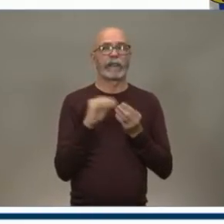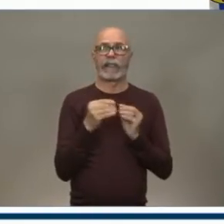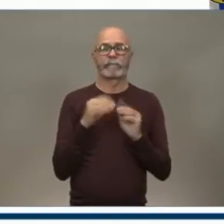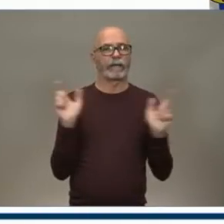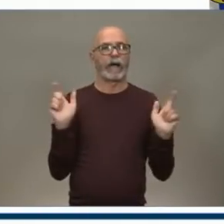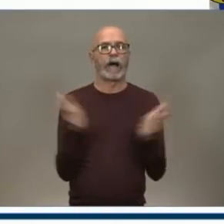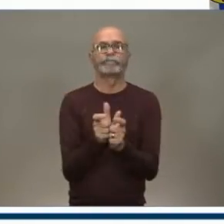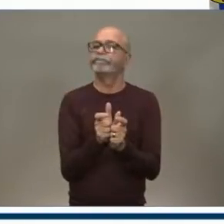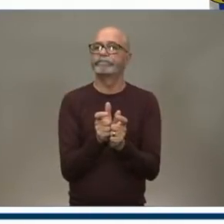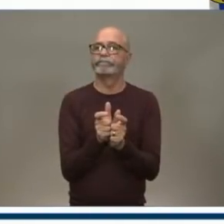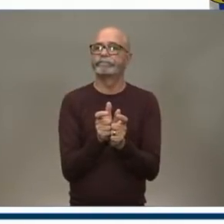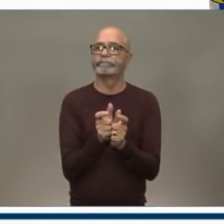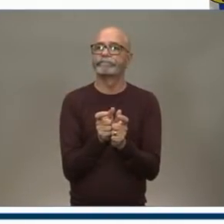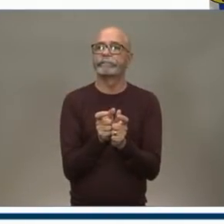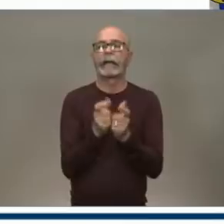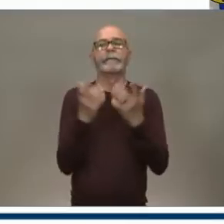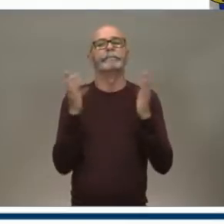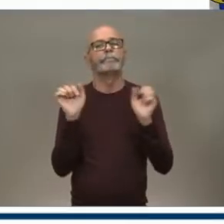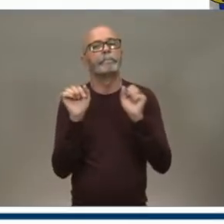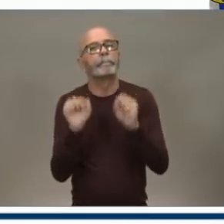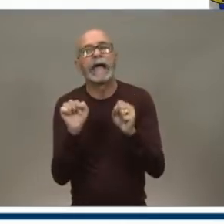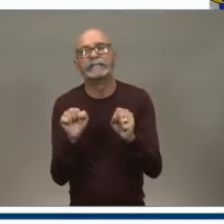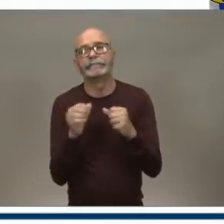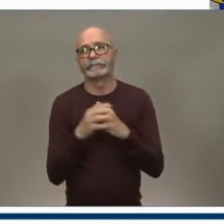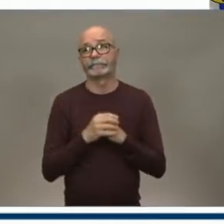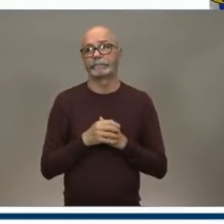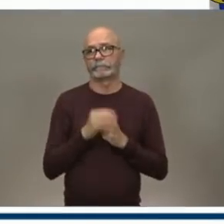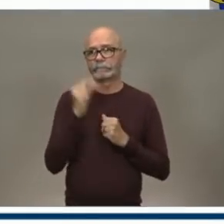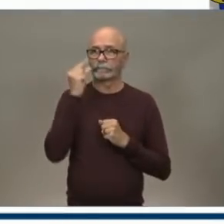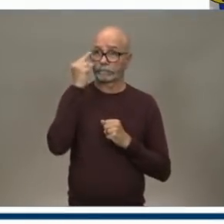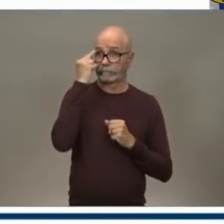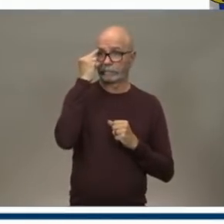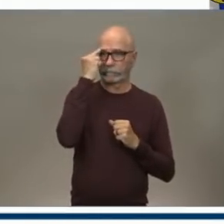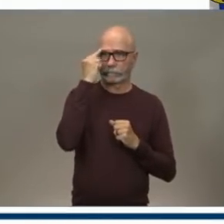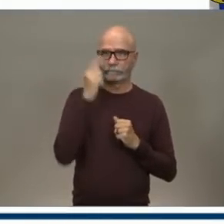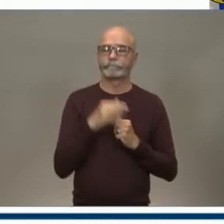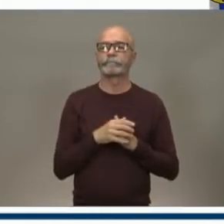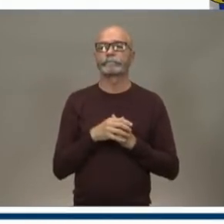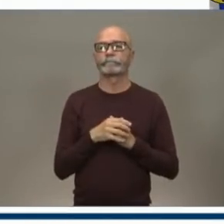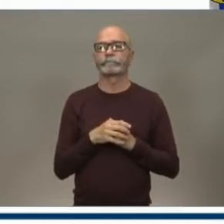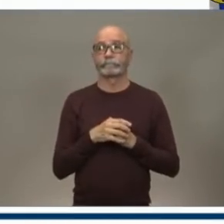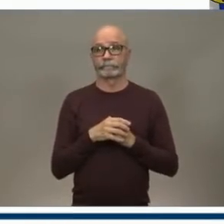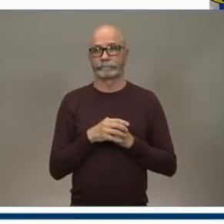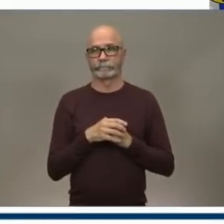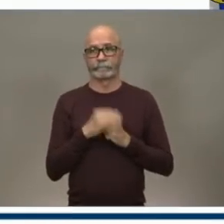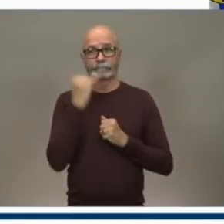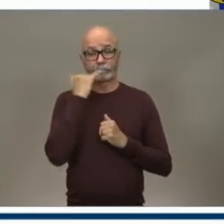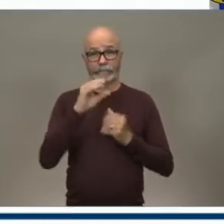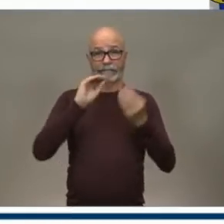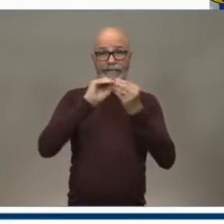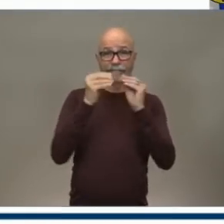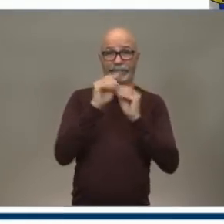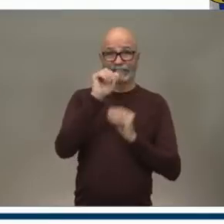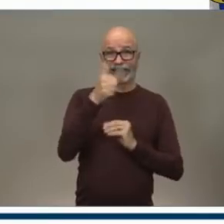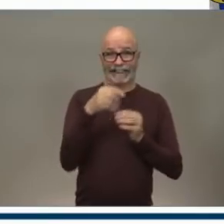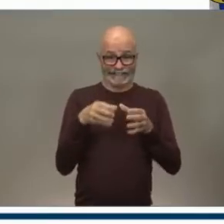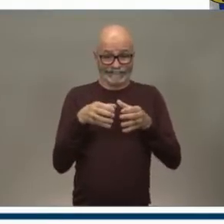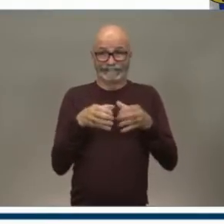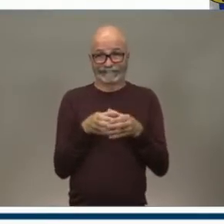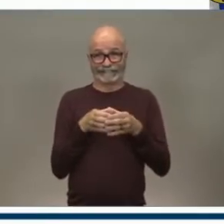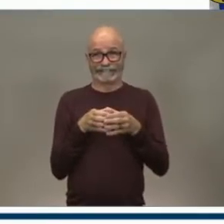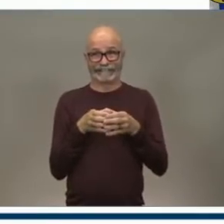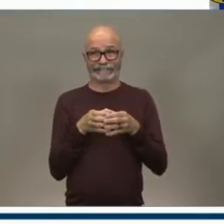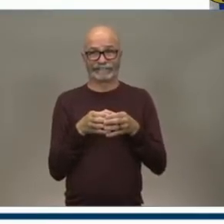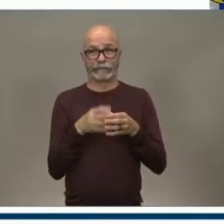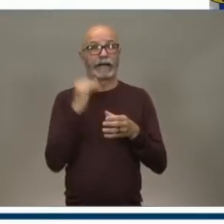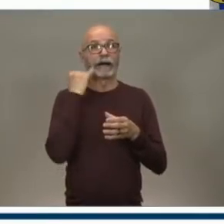the socializing with people, 10 people in a consistent bubble, is that an official policy, would you say, that people need to be following for events like